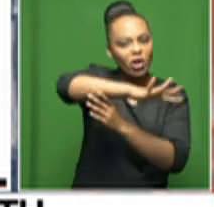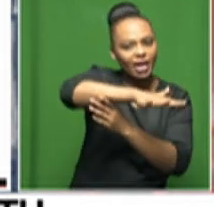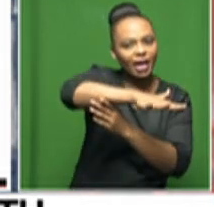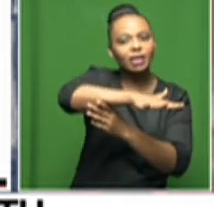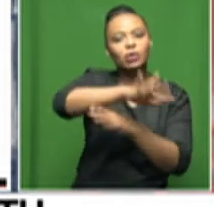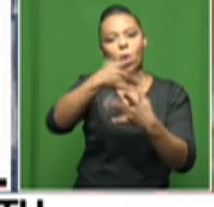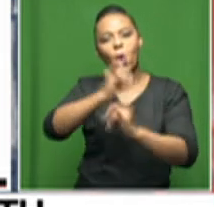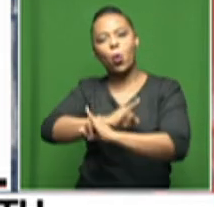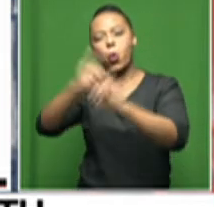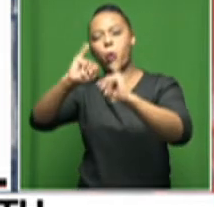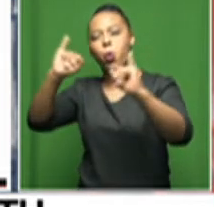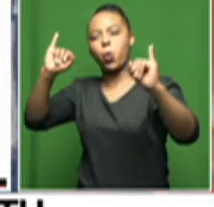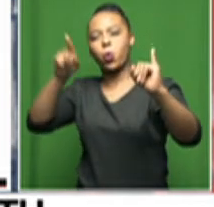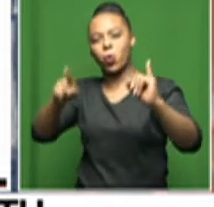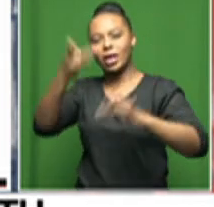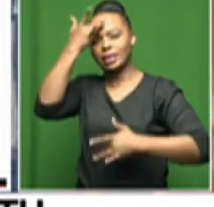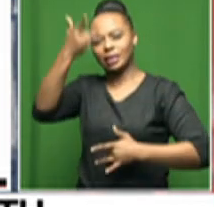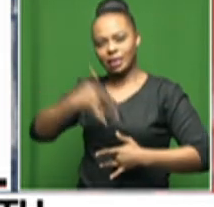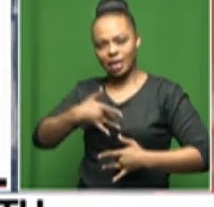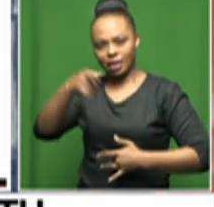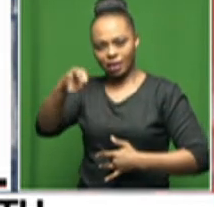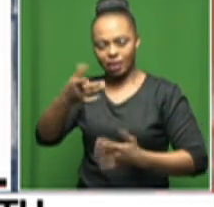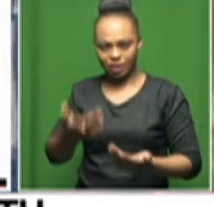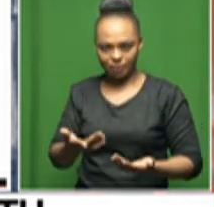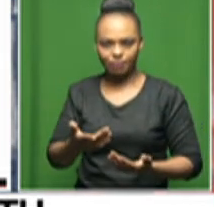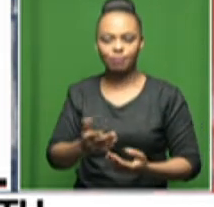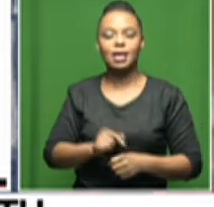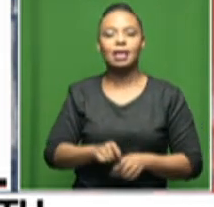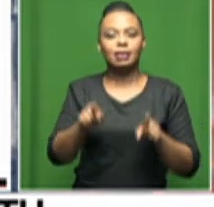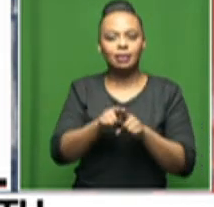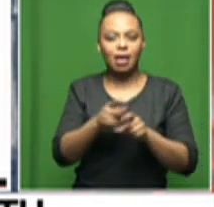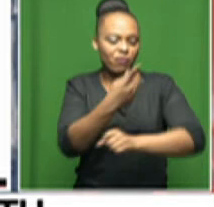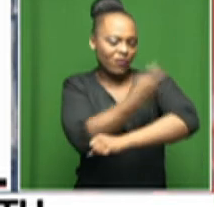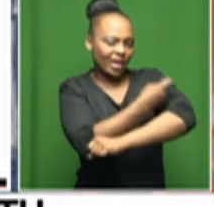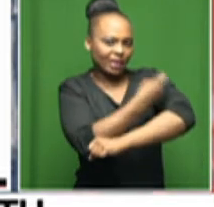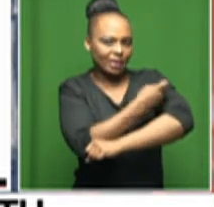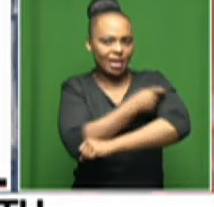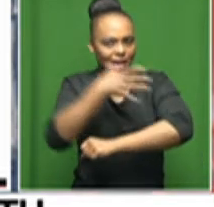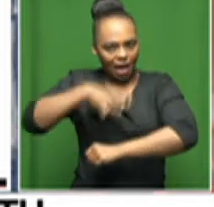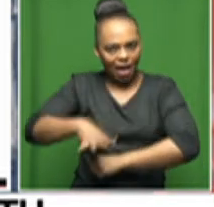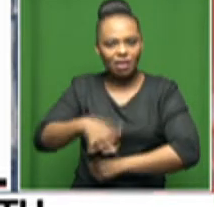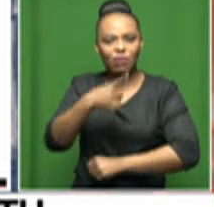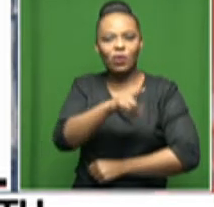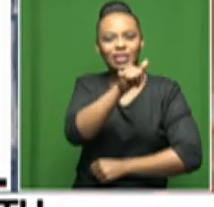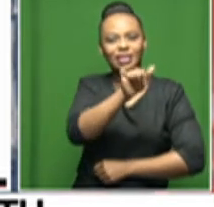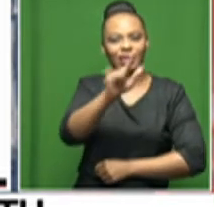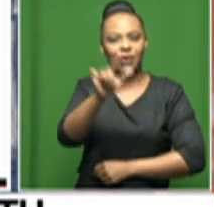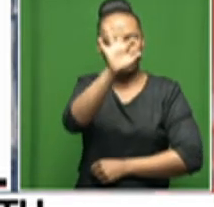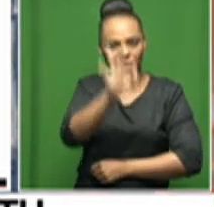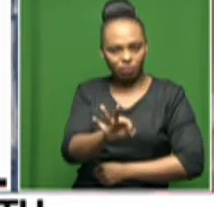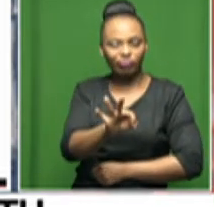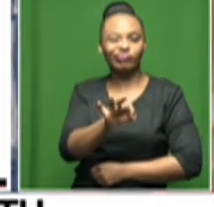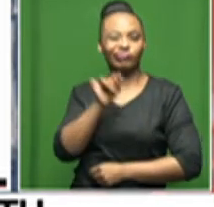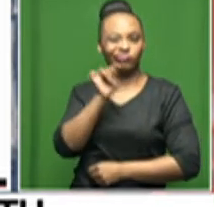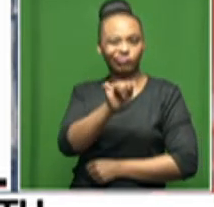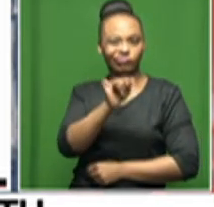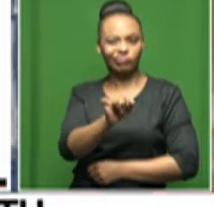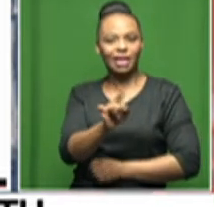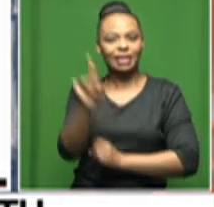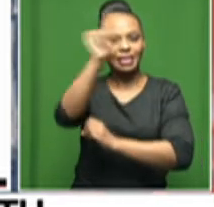or critical COVID-19 infection. And we had a vaccine efficacy of 67% on